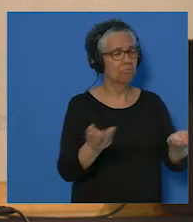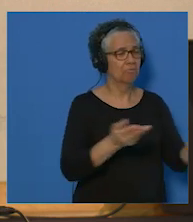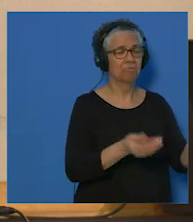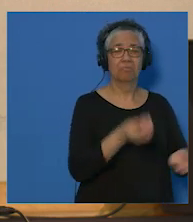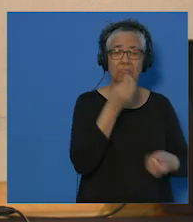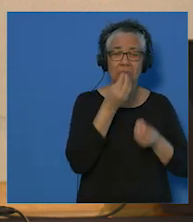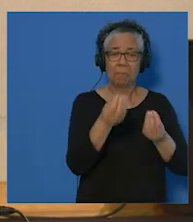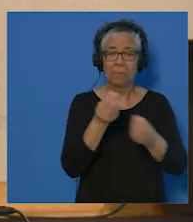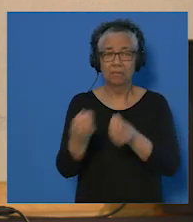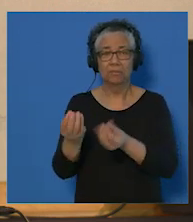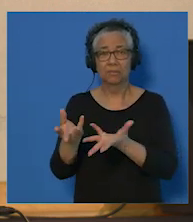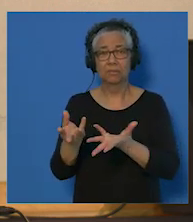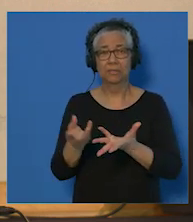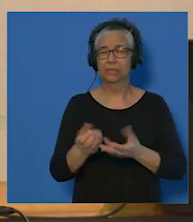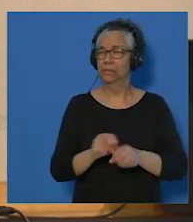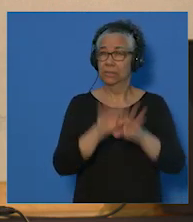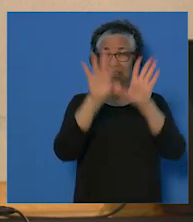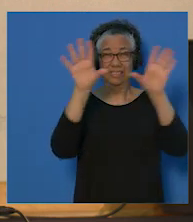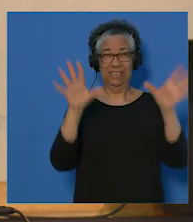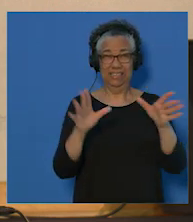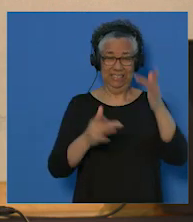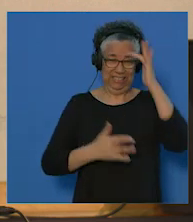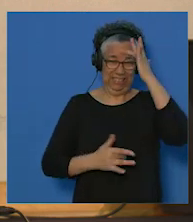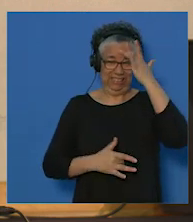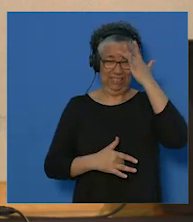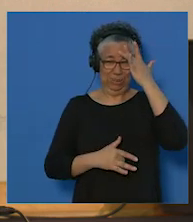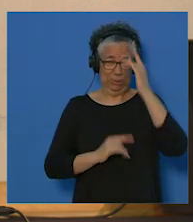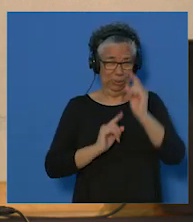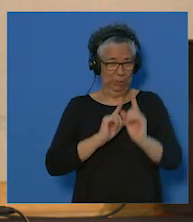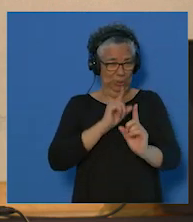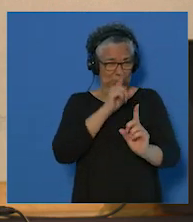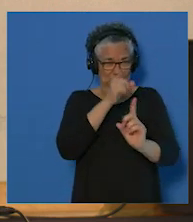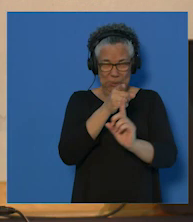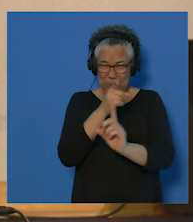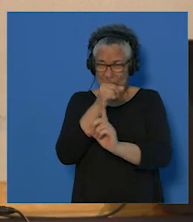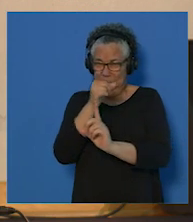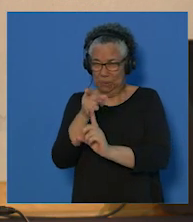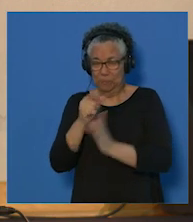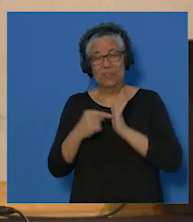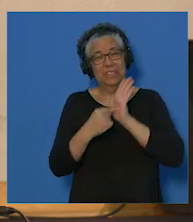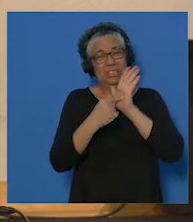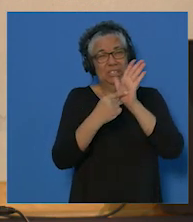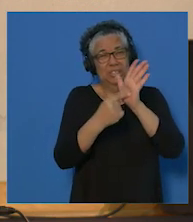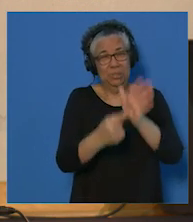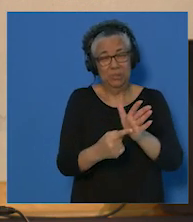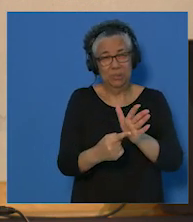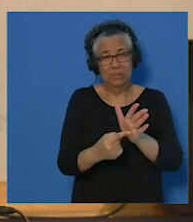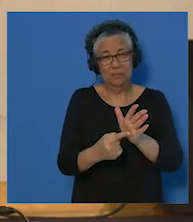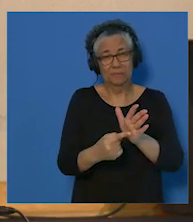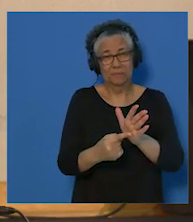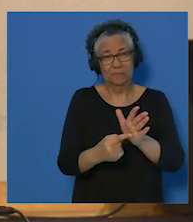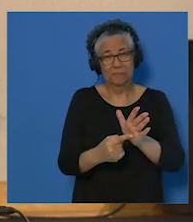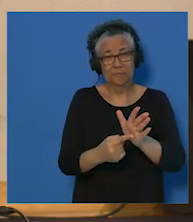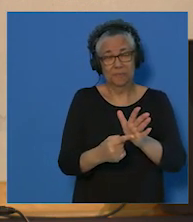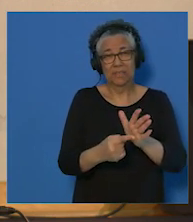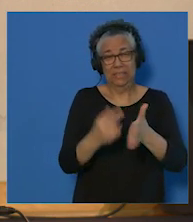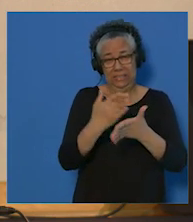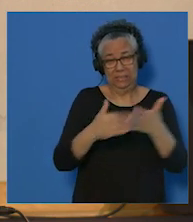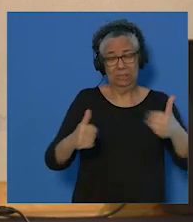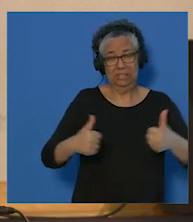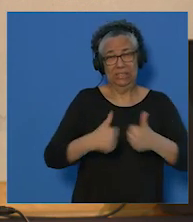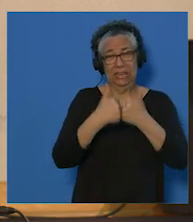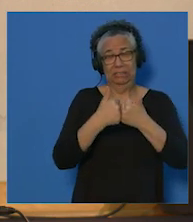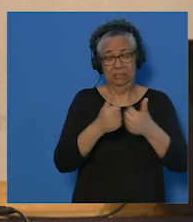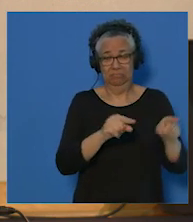it is clear that this virus has pointed out that we have some challenges that we must face